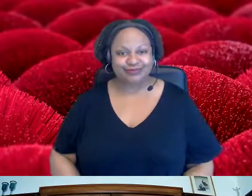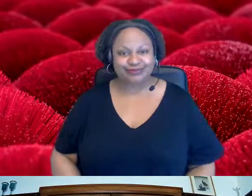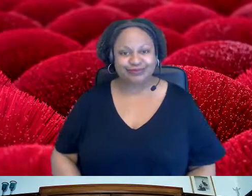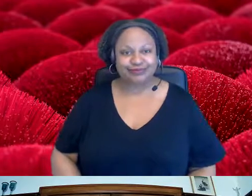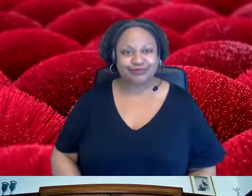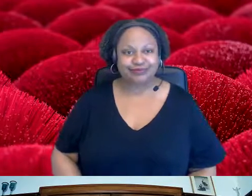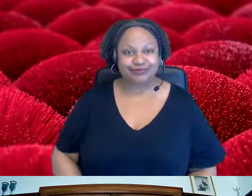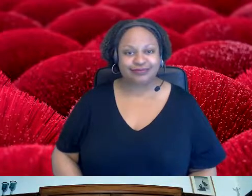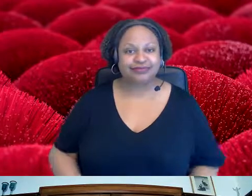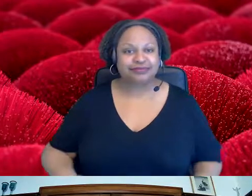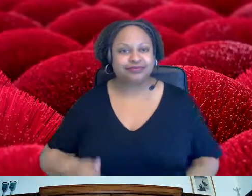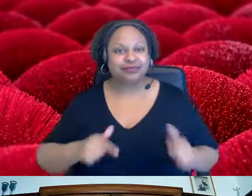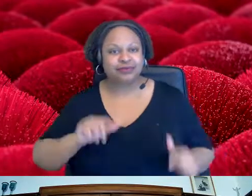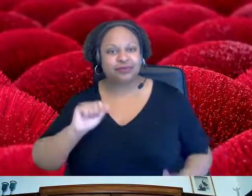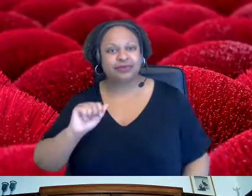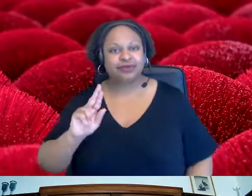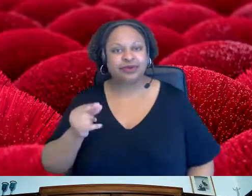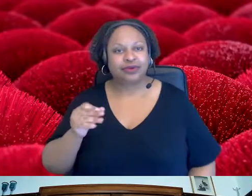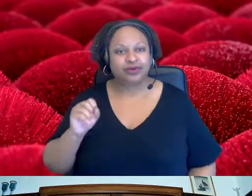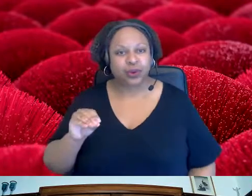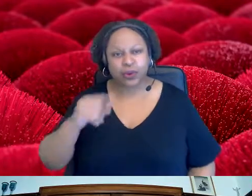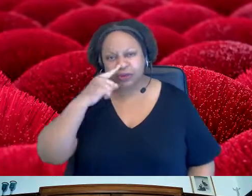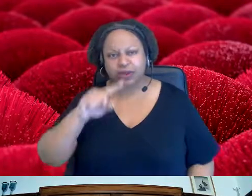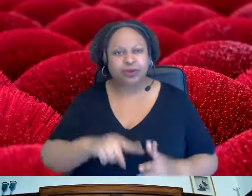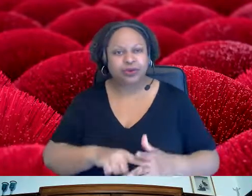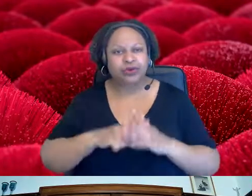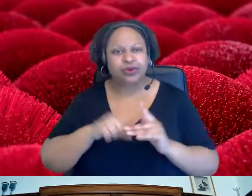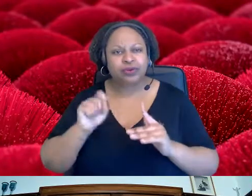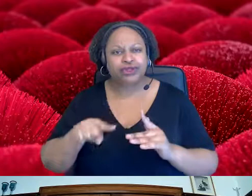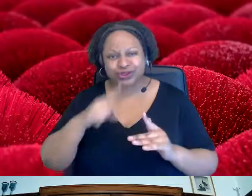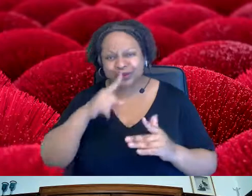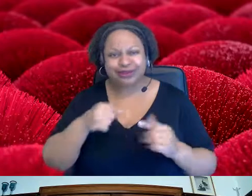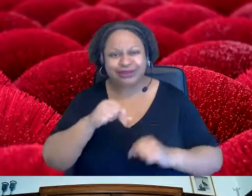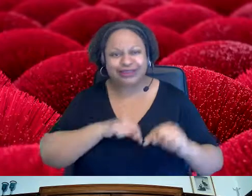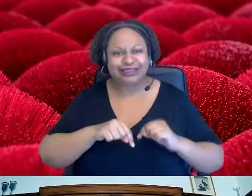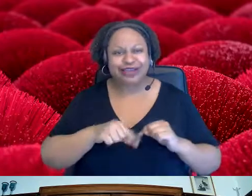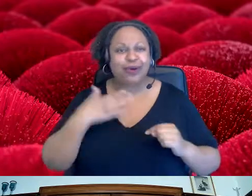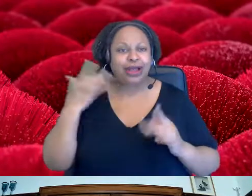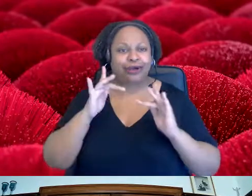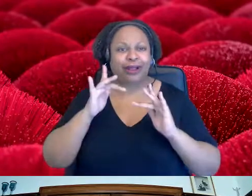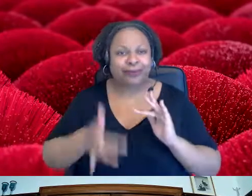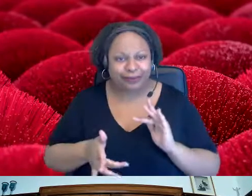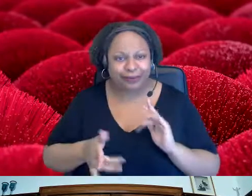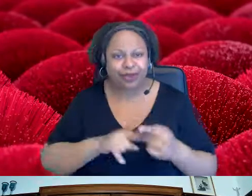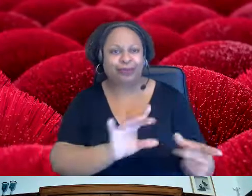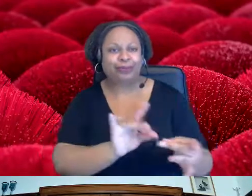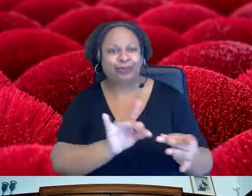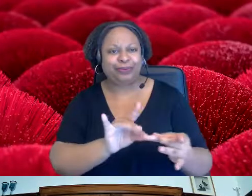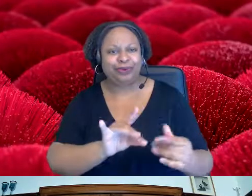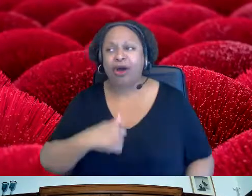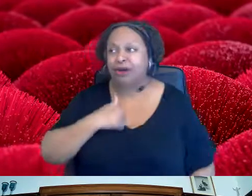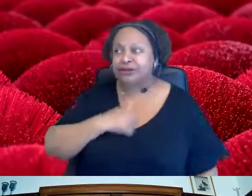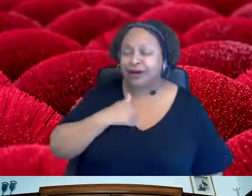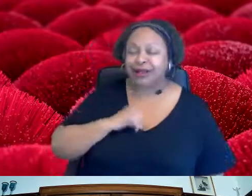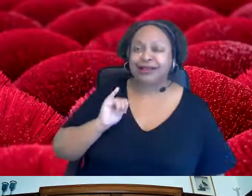Now, do you mind repeating the original question because my internet cut out as you were speaking? Oh, no. Okay. Okay, sorry about that.